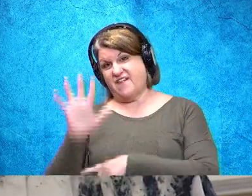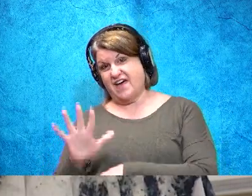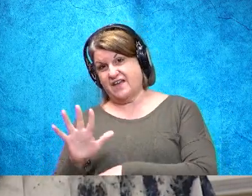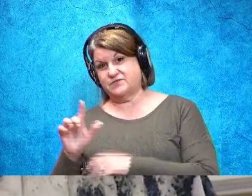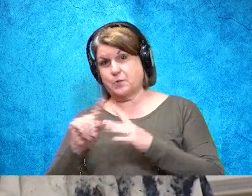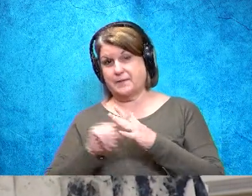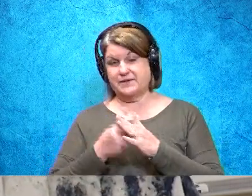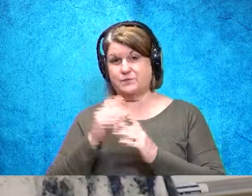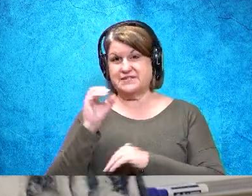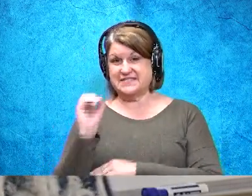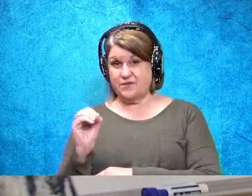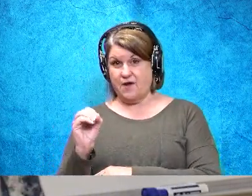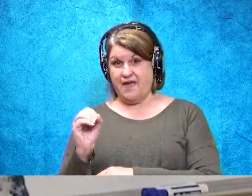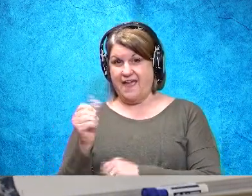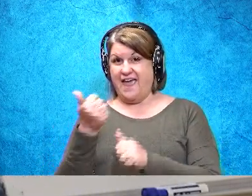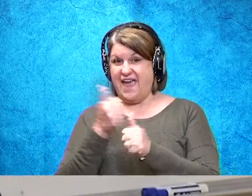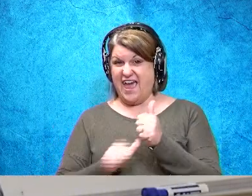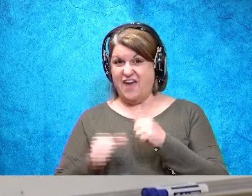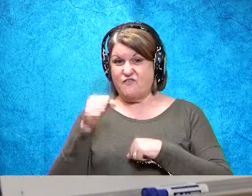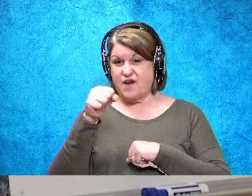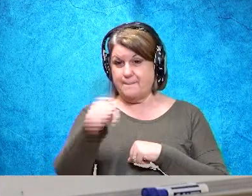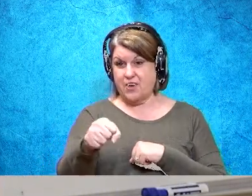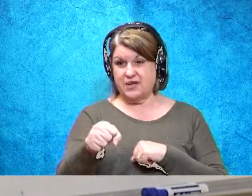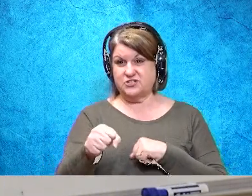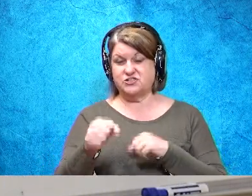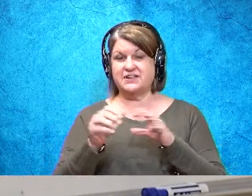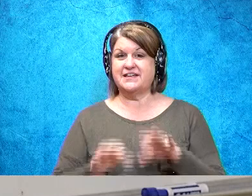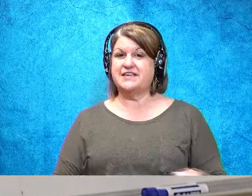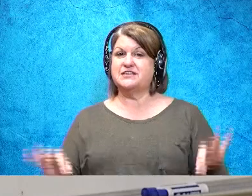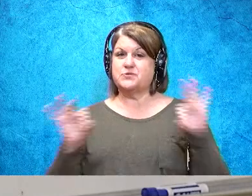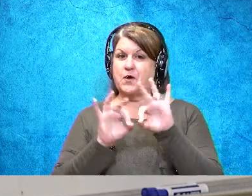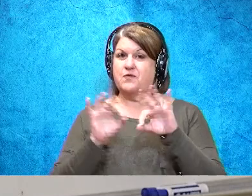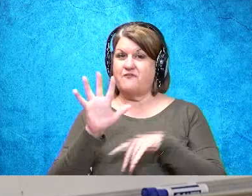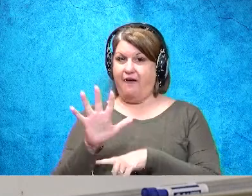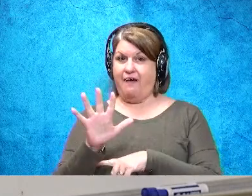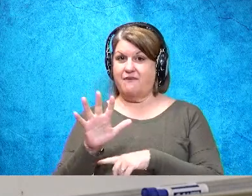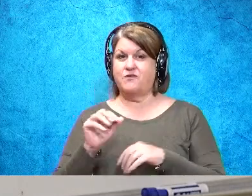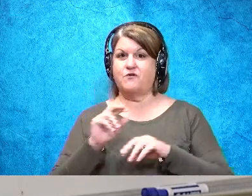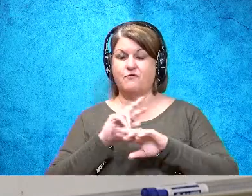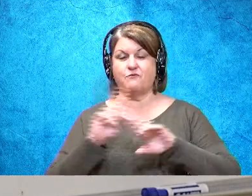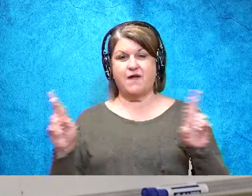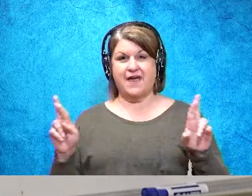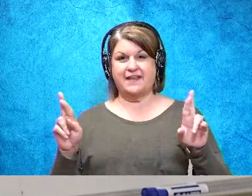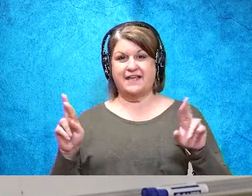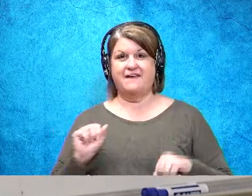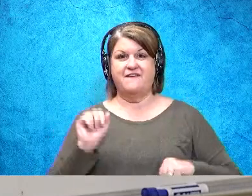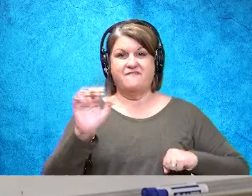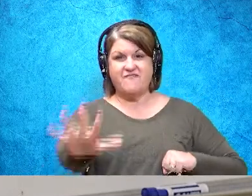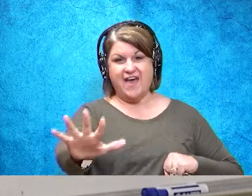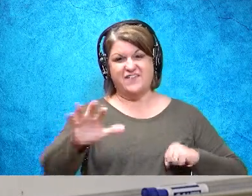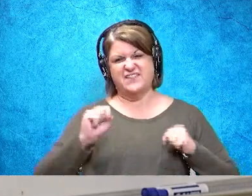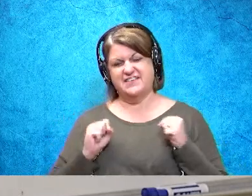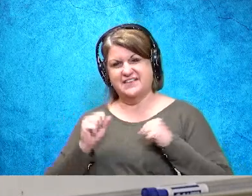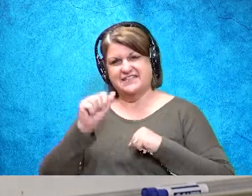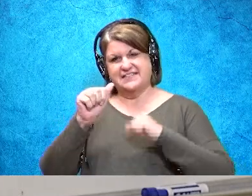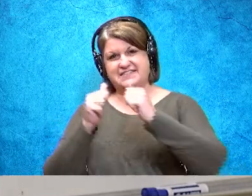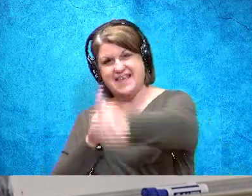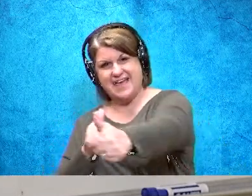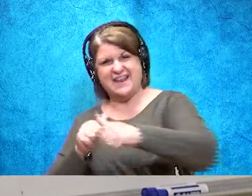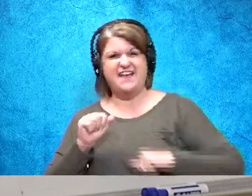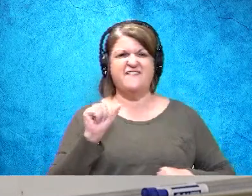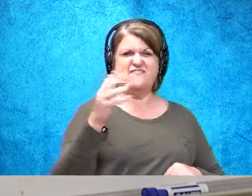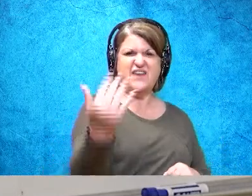zero. Remember, every punch is worth five. Ready? Here we go. 5,